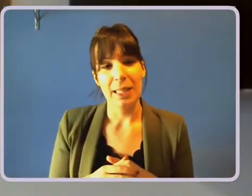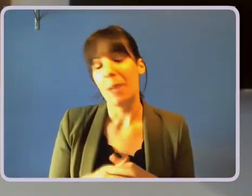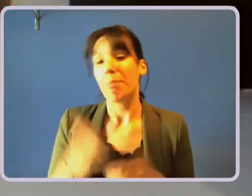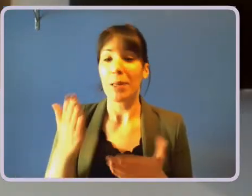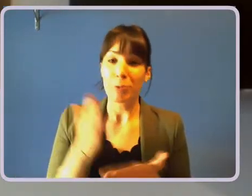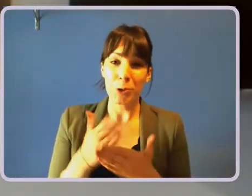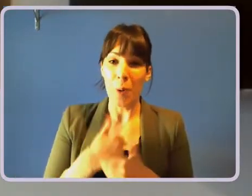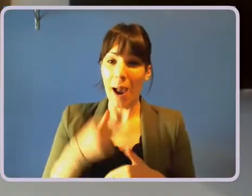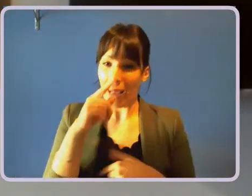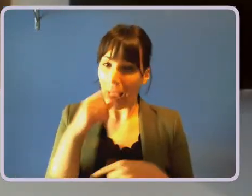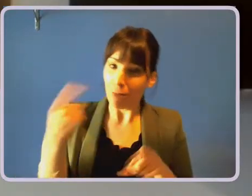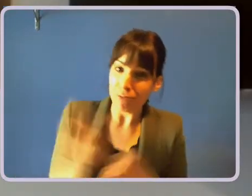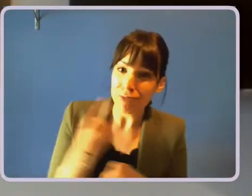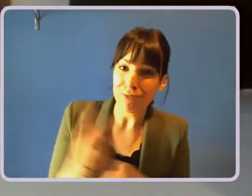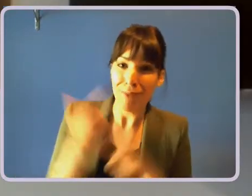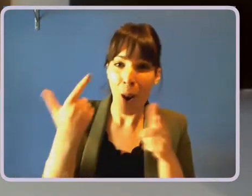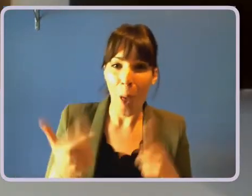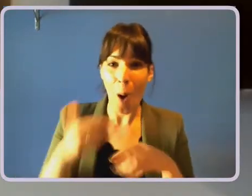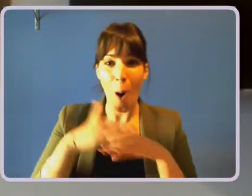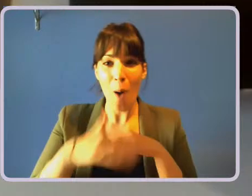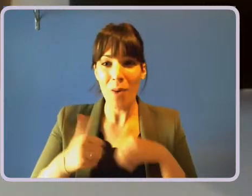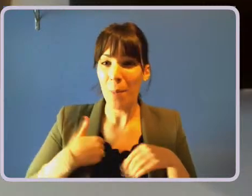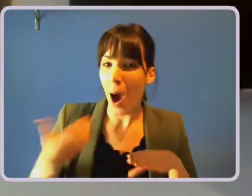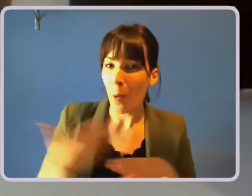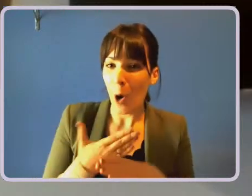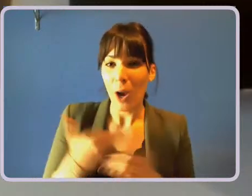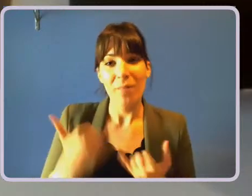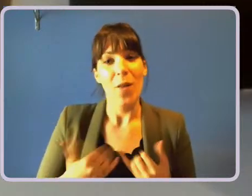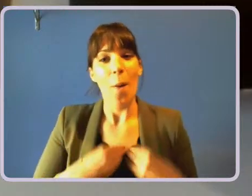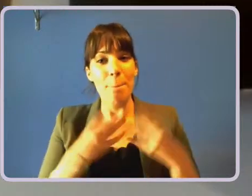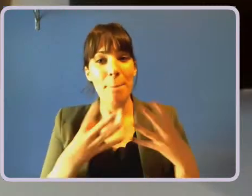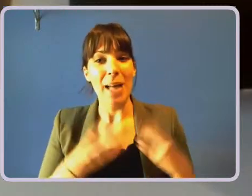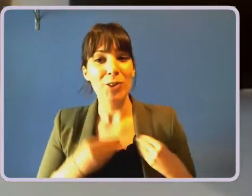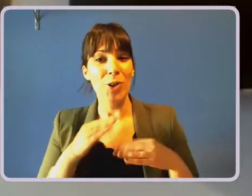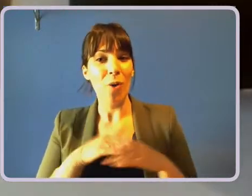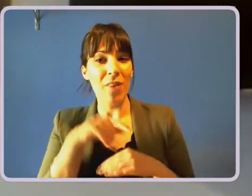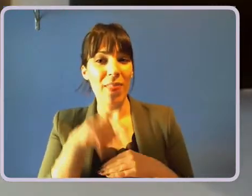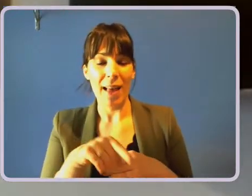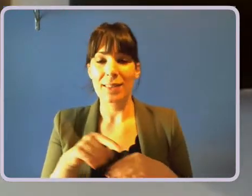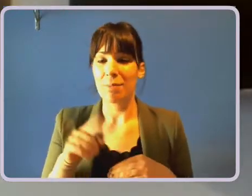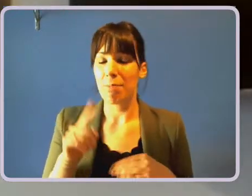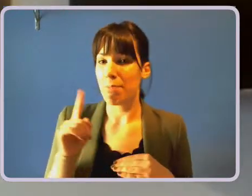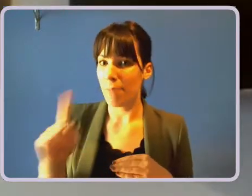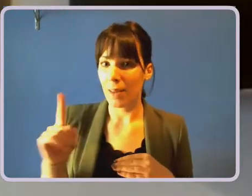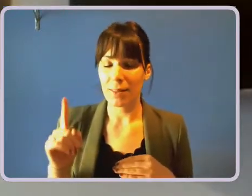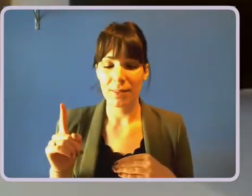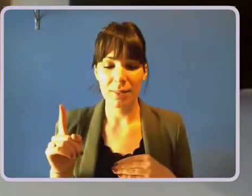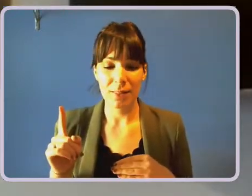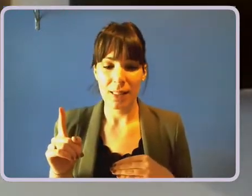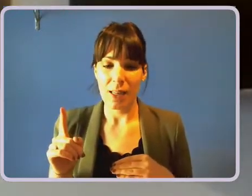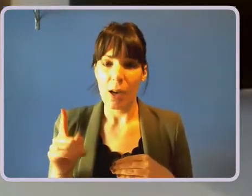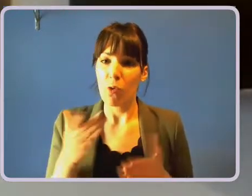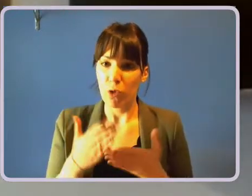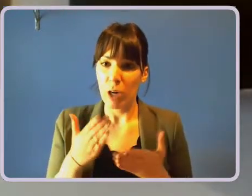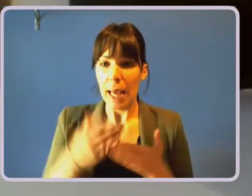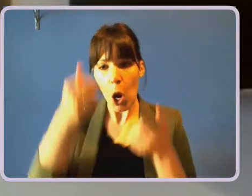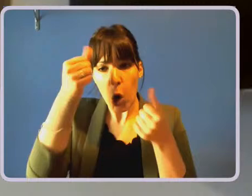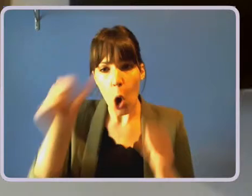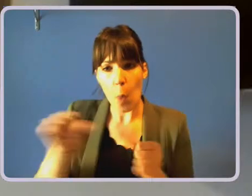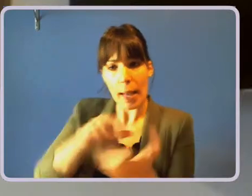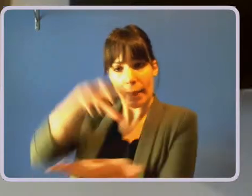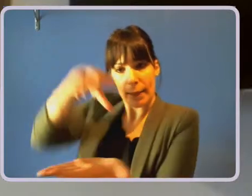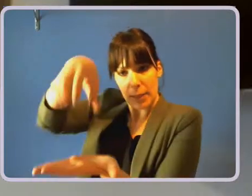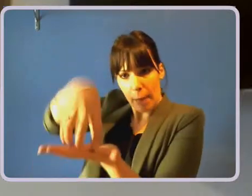but there's just some things that really stuck, you know, just being local, being place-based, knowing our community, being able to build the